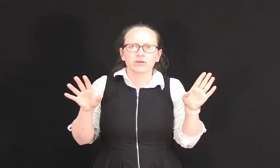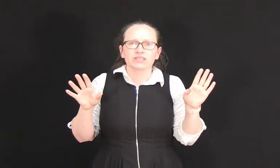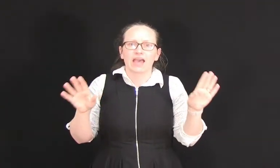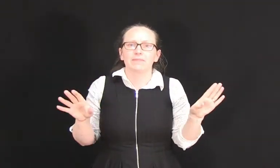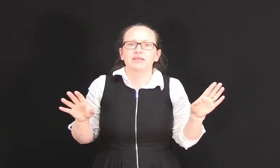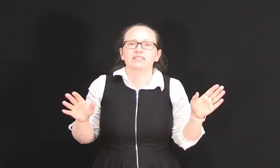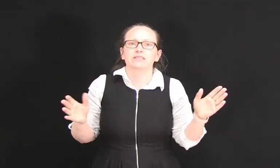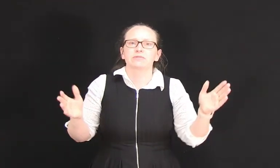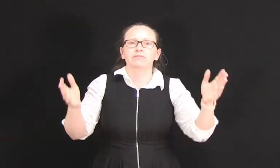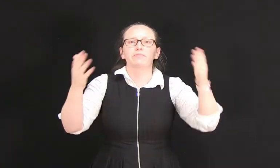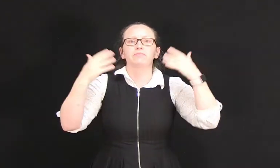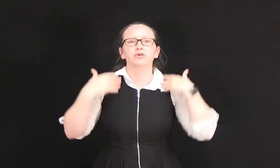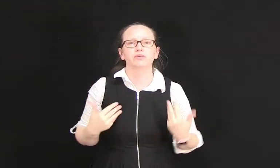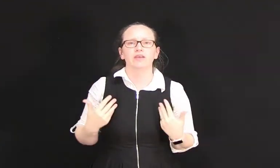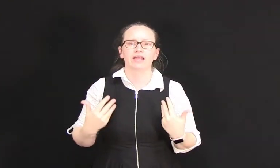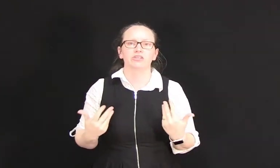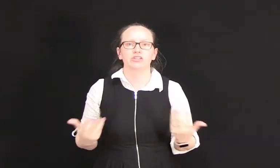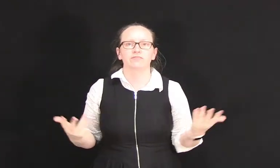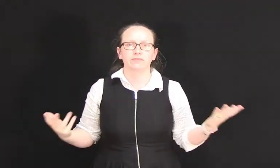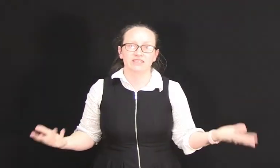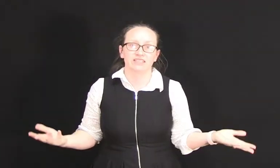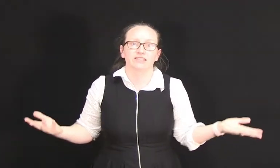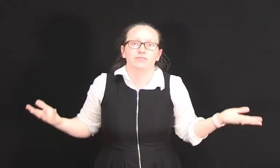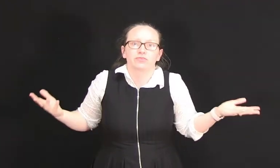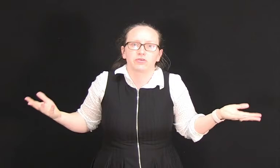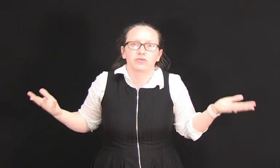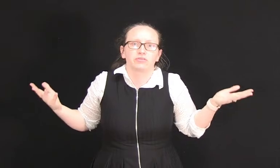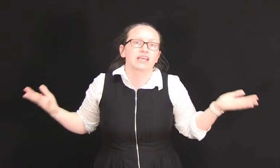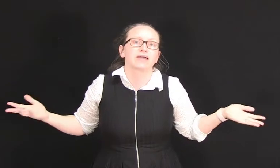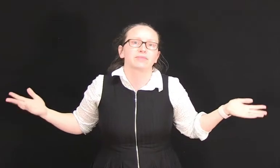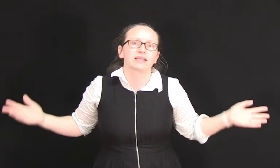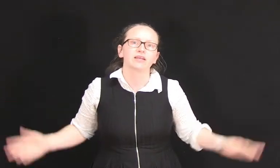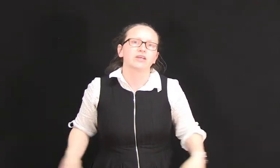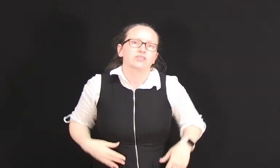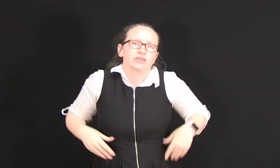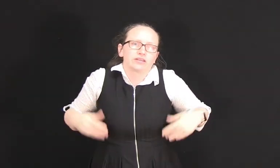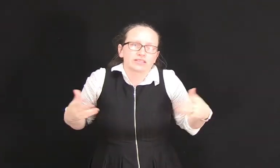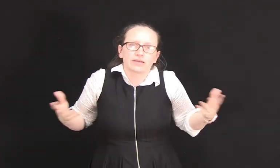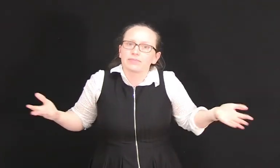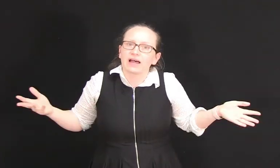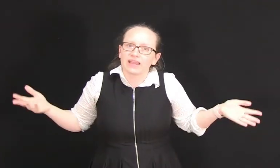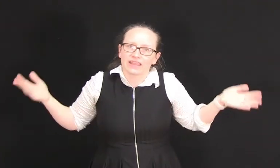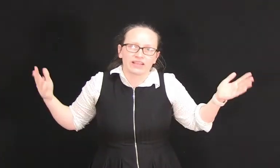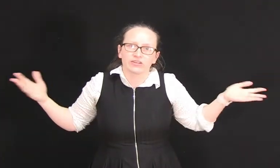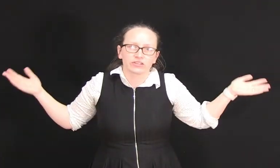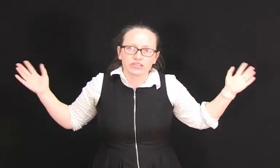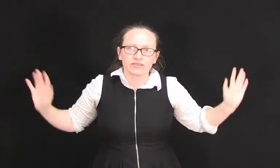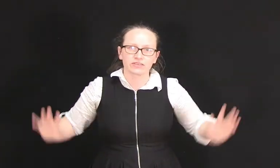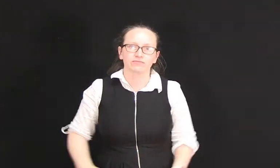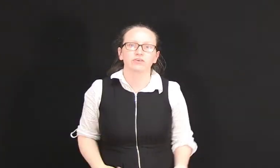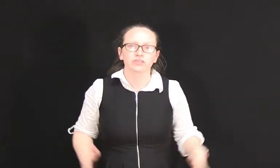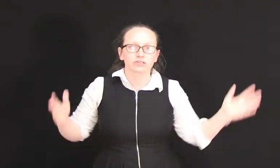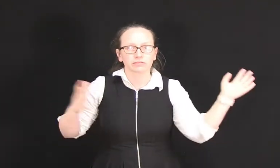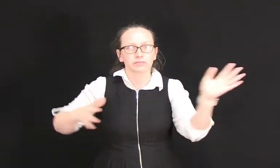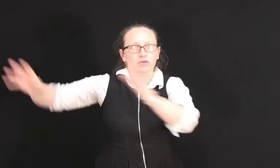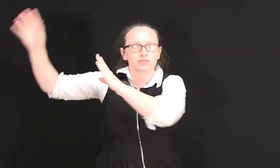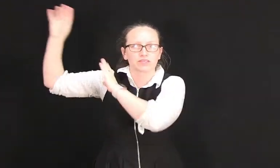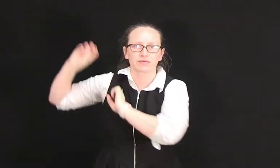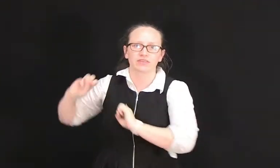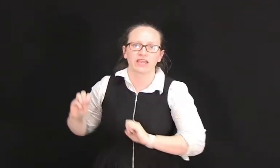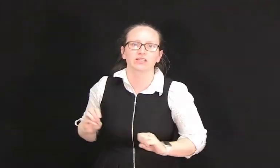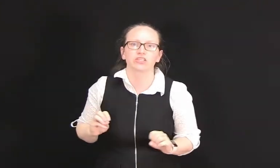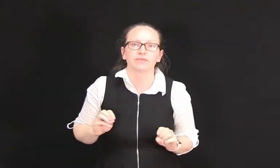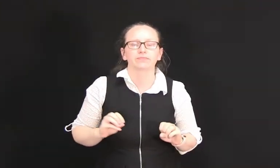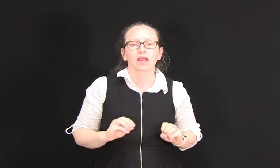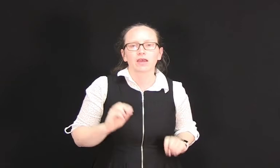Now we've looked at what happens as we remove energy from a system through damping. So it's applying a non-conservative force to remove